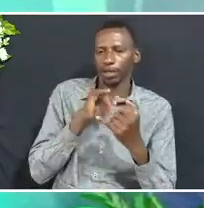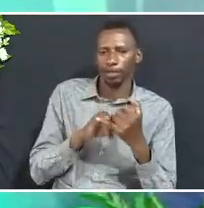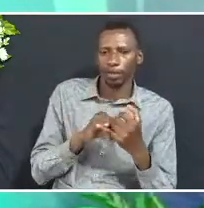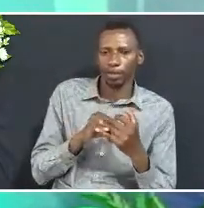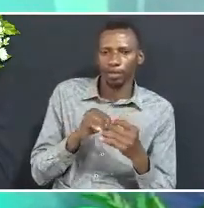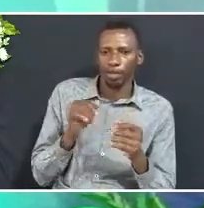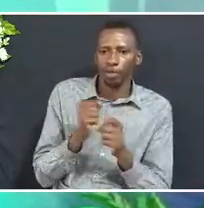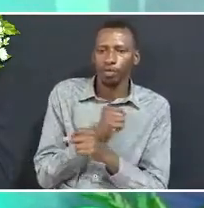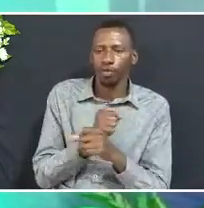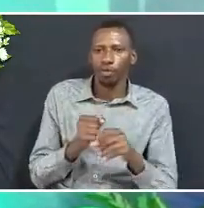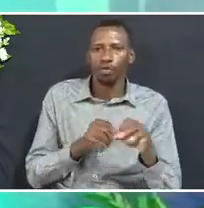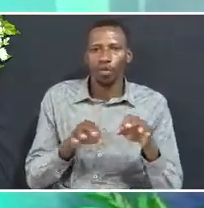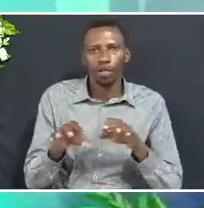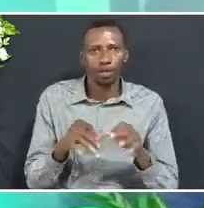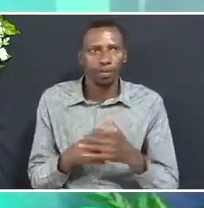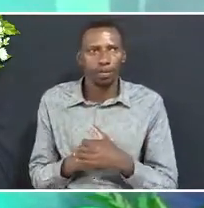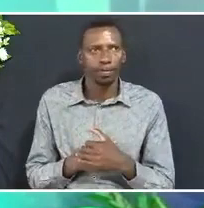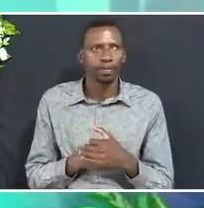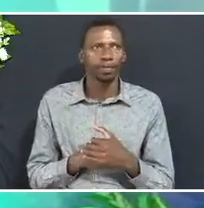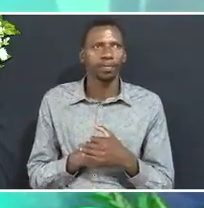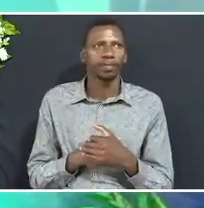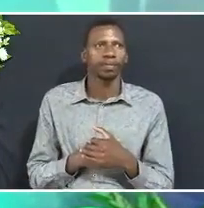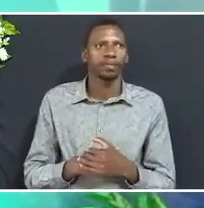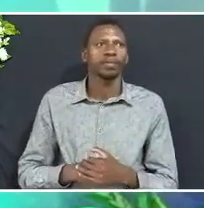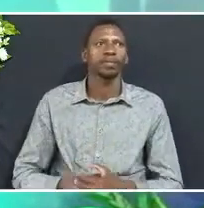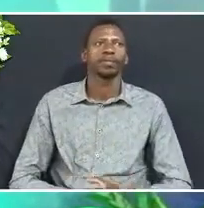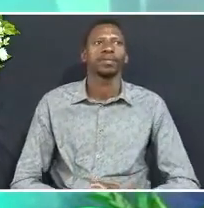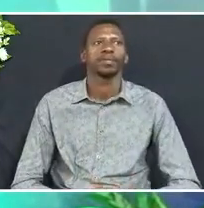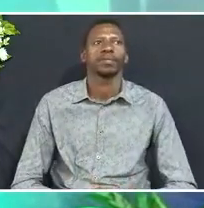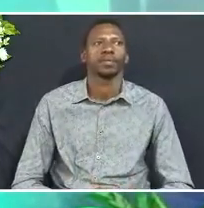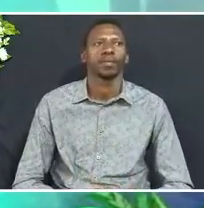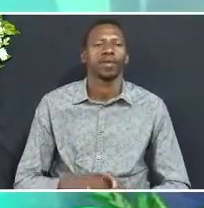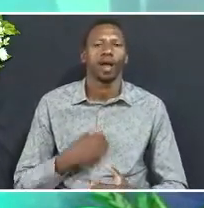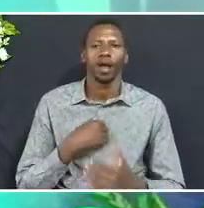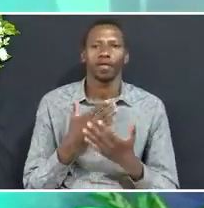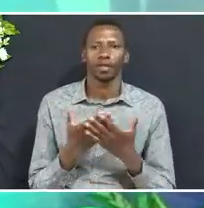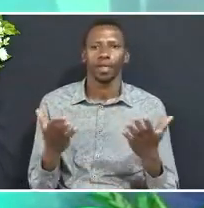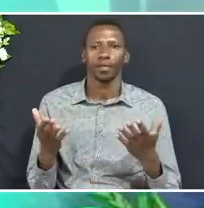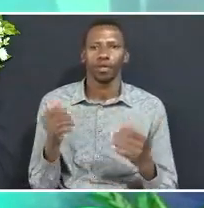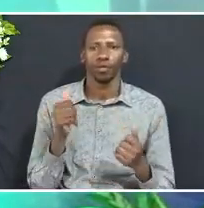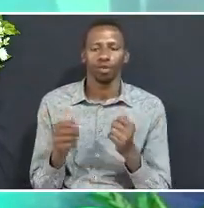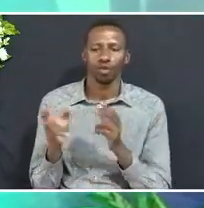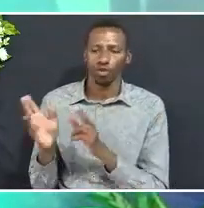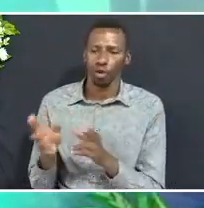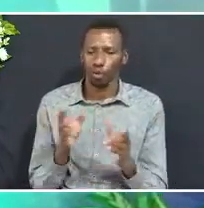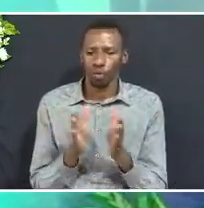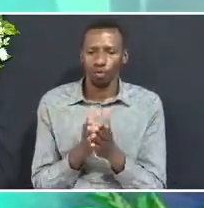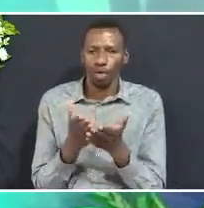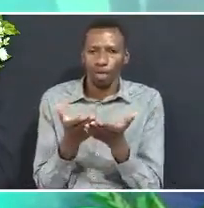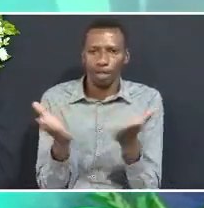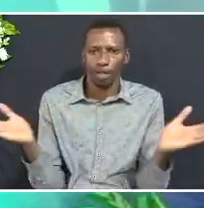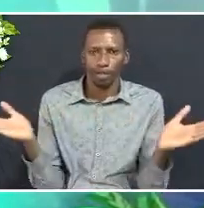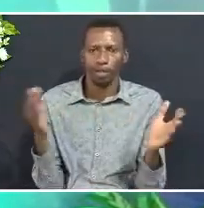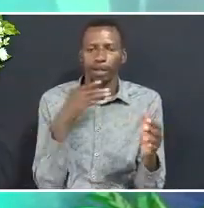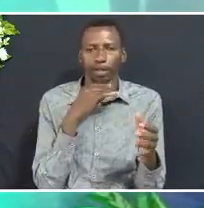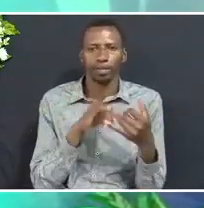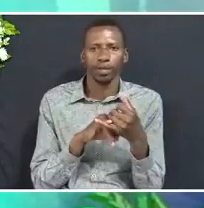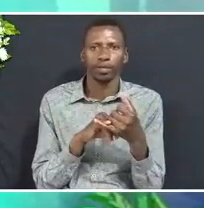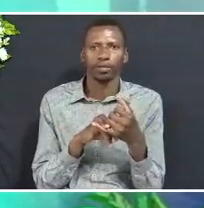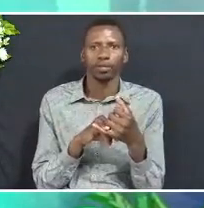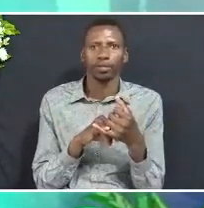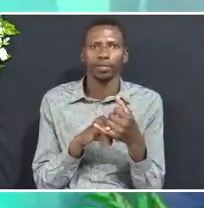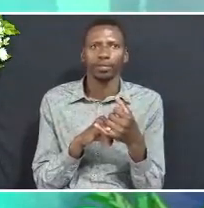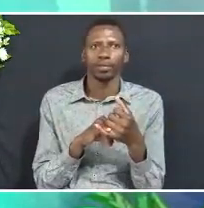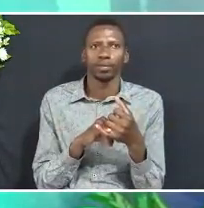able to disclose. And there was something common with this husbands, which she didn't want them disclosed. She